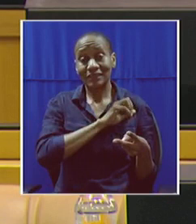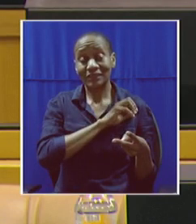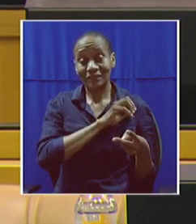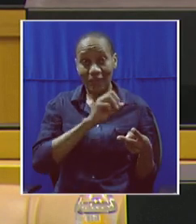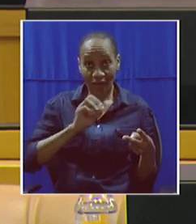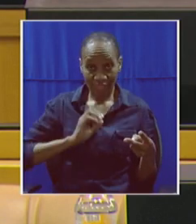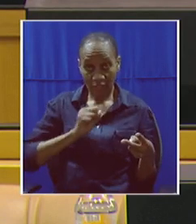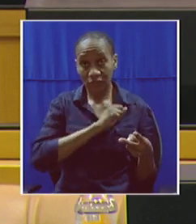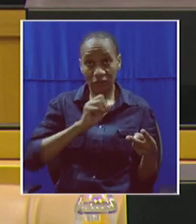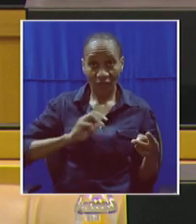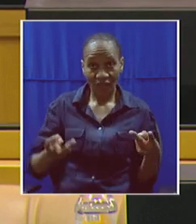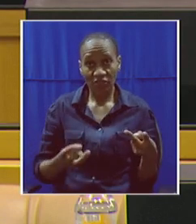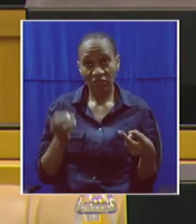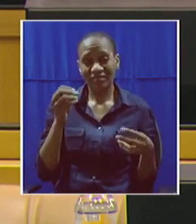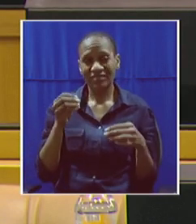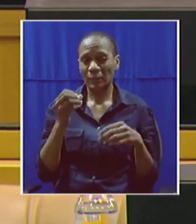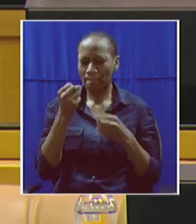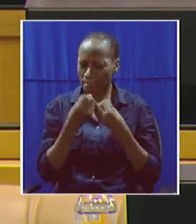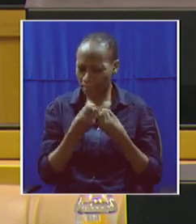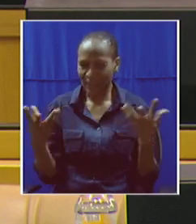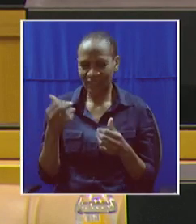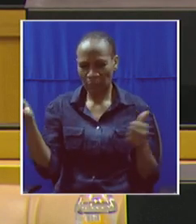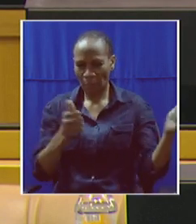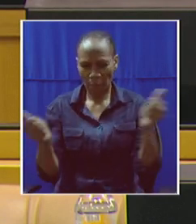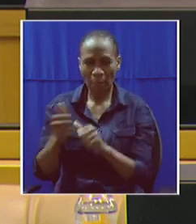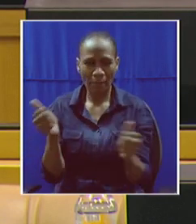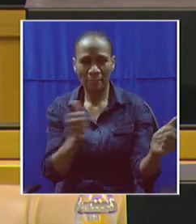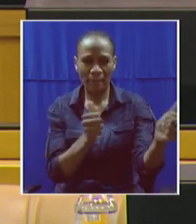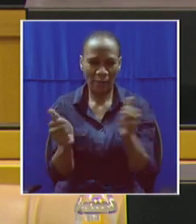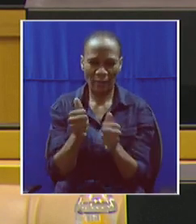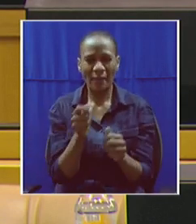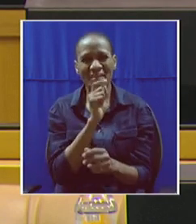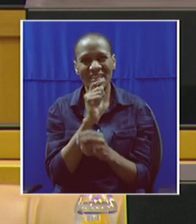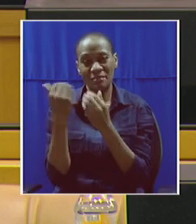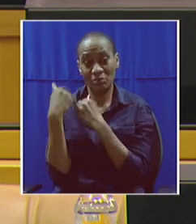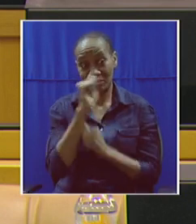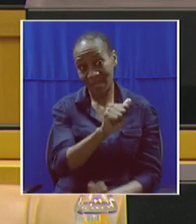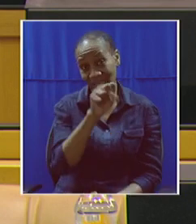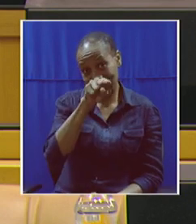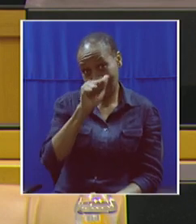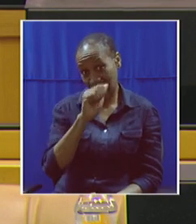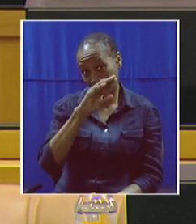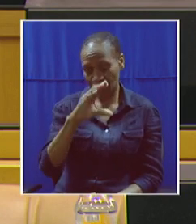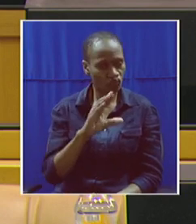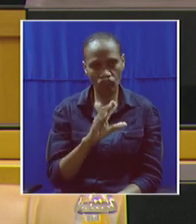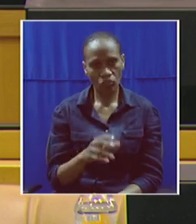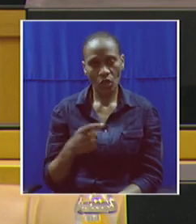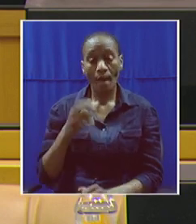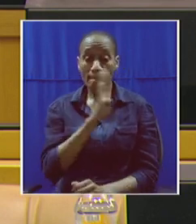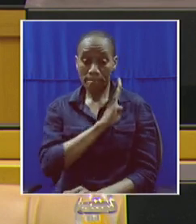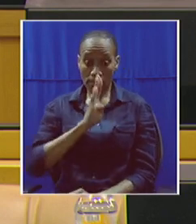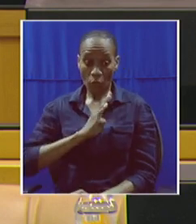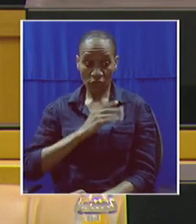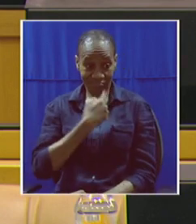or institutions being bloated it's not unique to the sabc and we have sat with the board